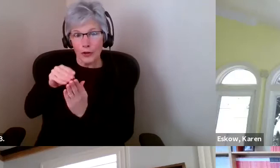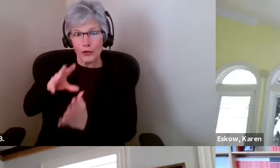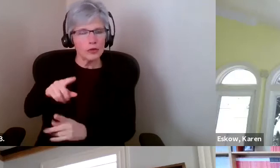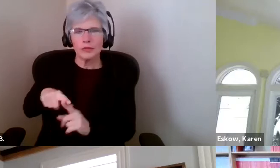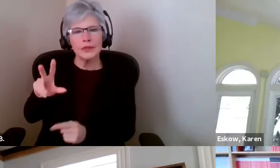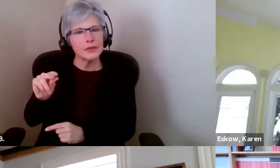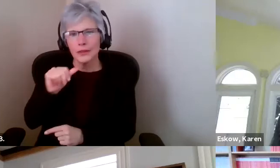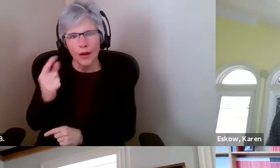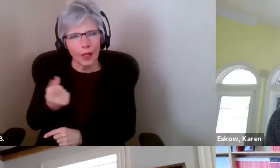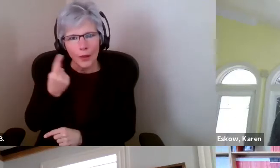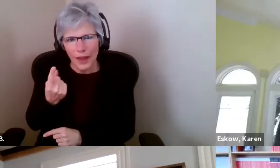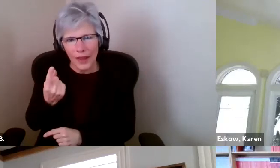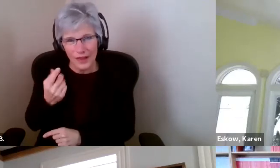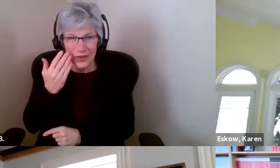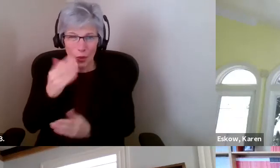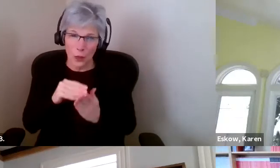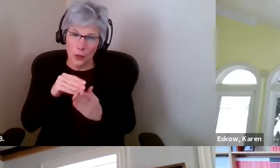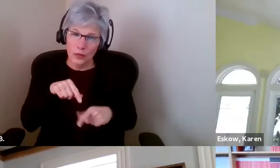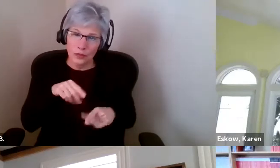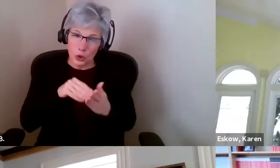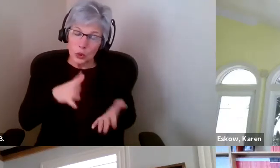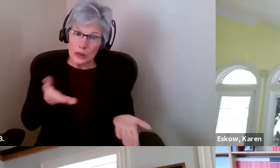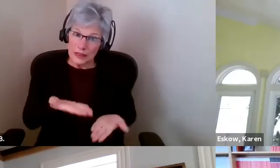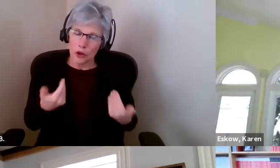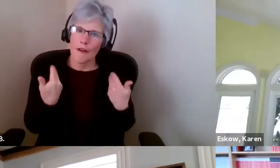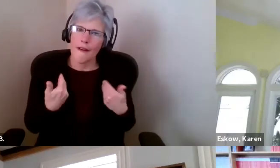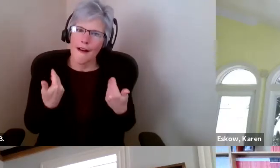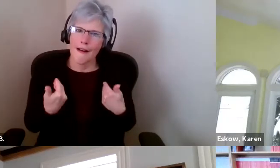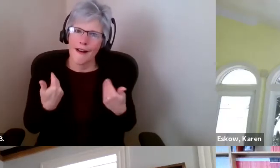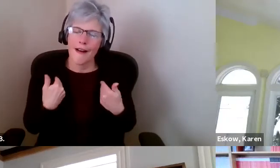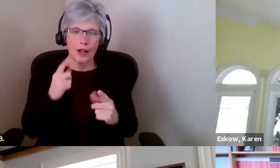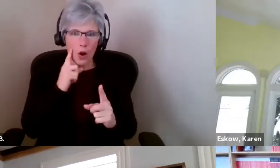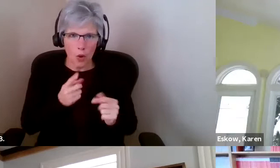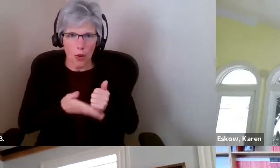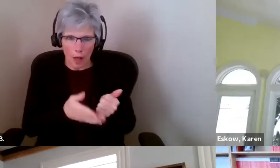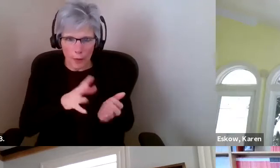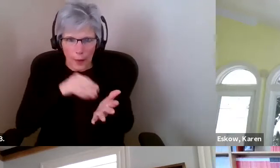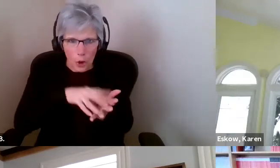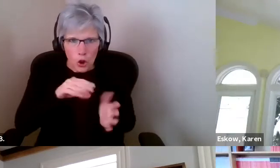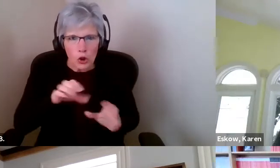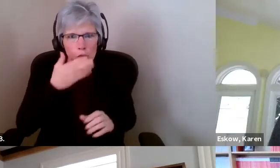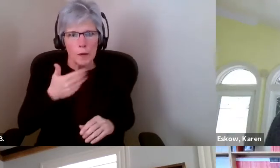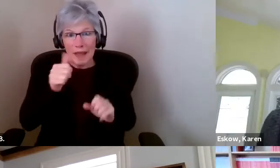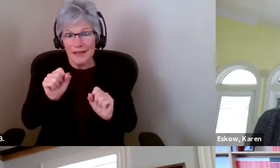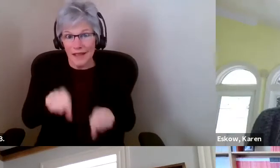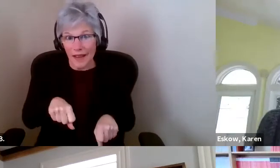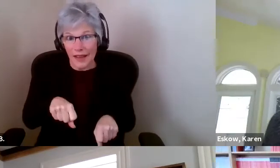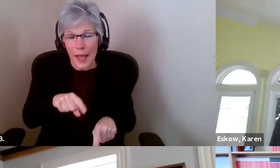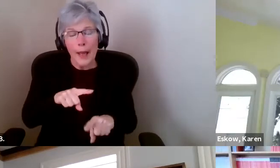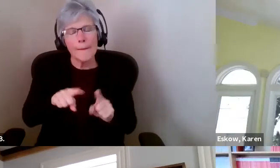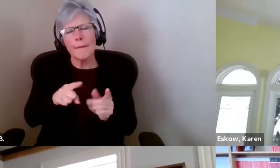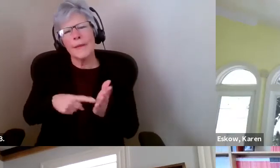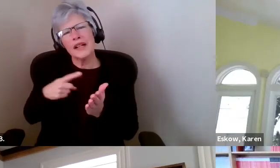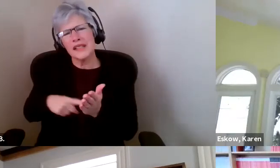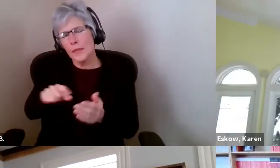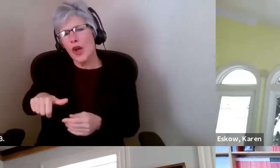they're very young when they're here with us. We want them to learn. We want them to do the best they can. But sometimes other circumstances, as we found out during